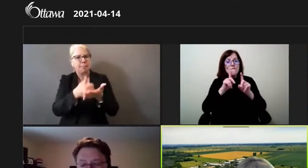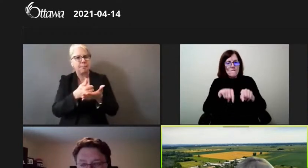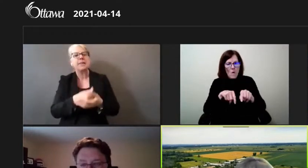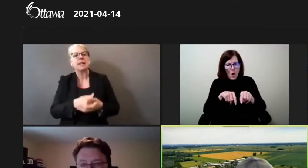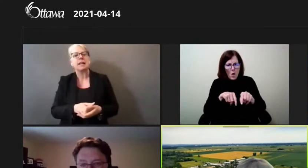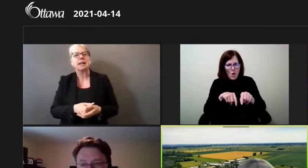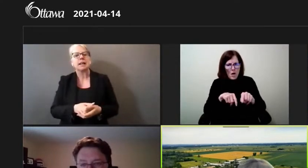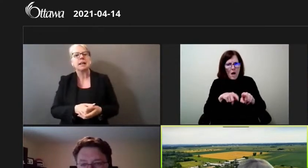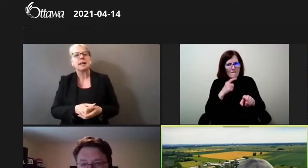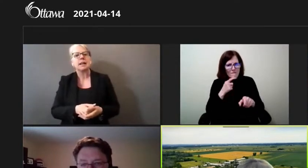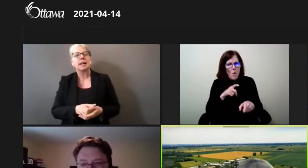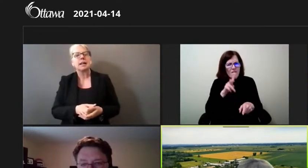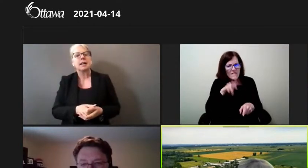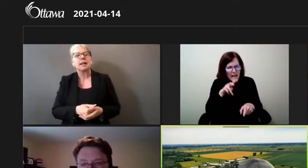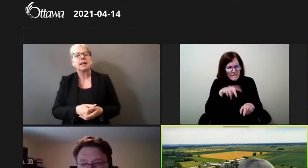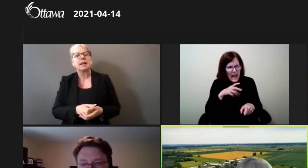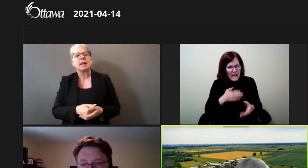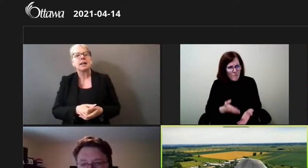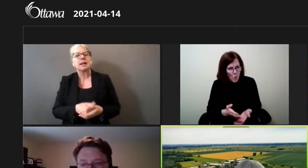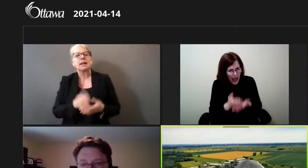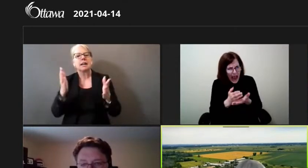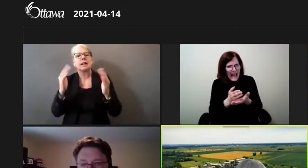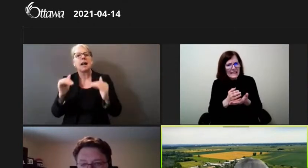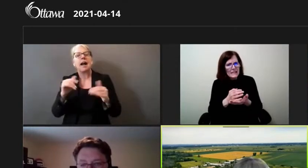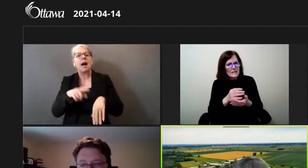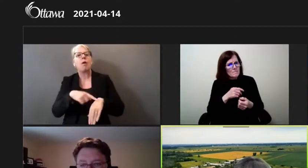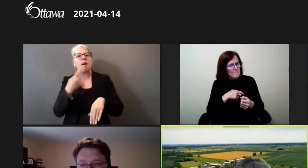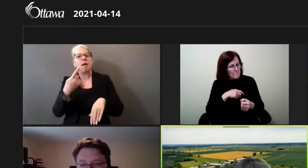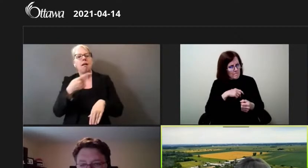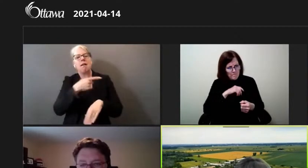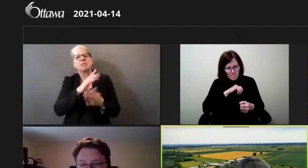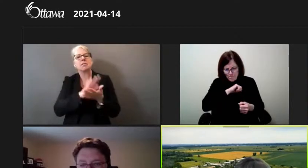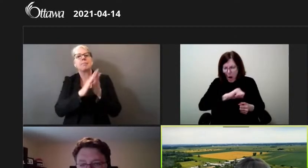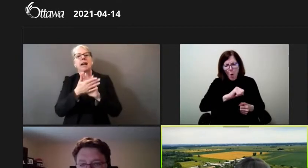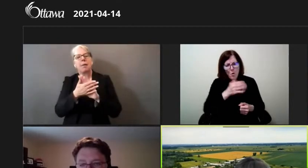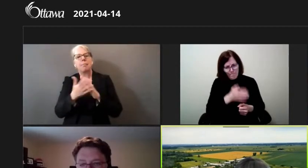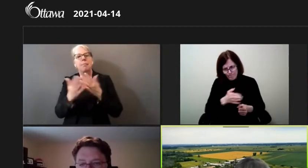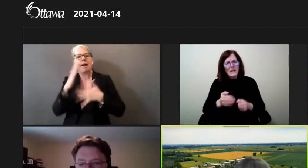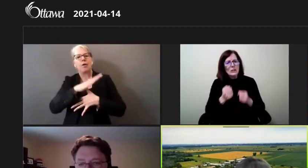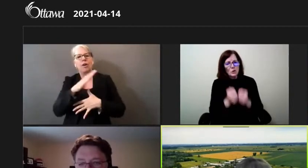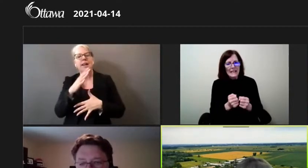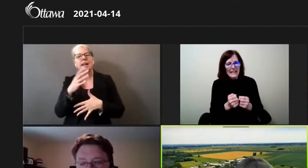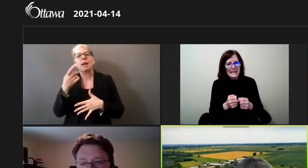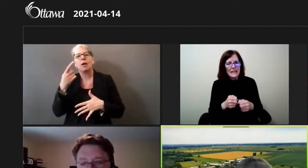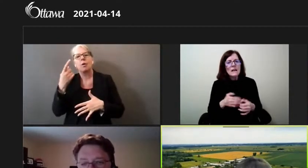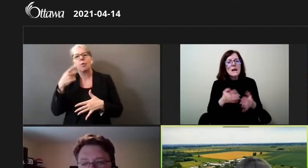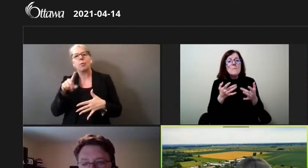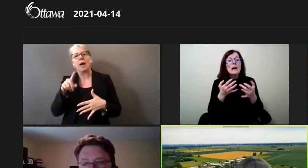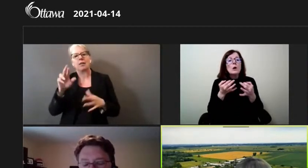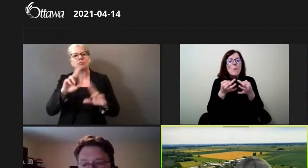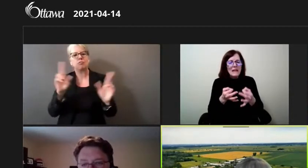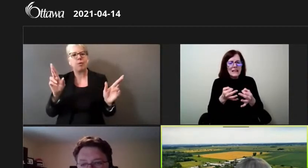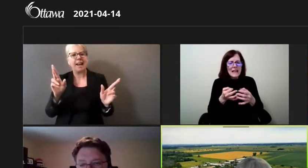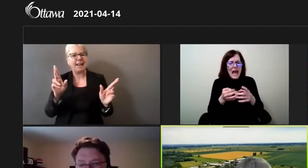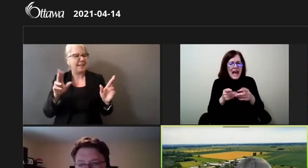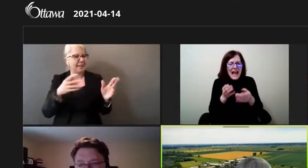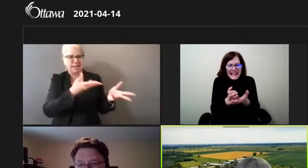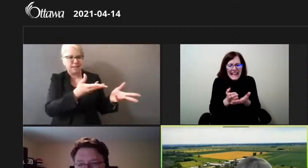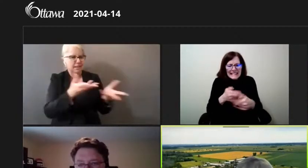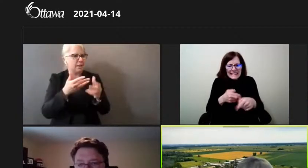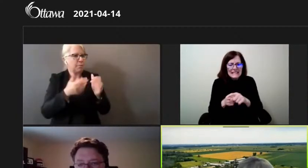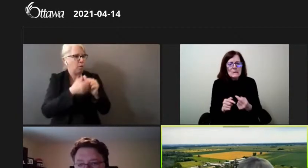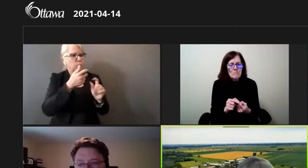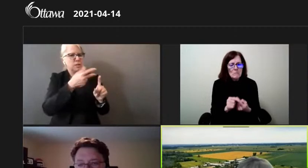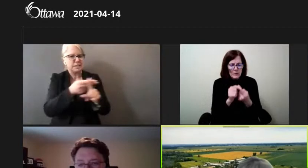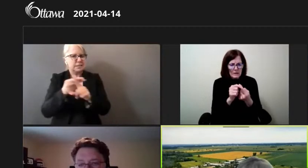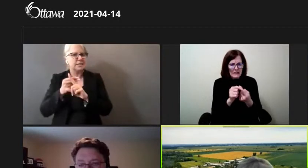know, it is. So how long do they become the priority when you've got the low-hanging fruit from that neighborhood, when the